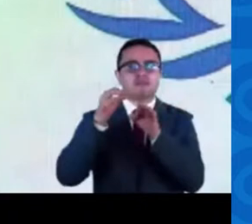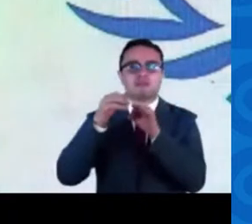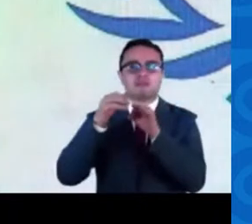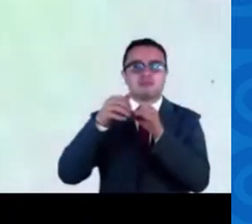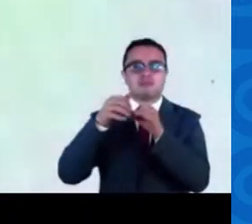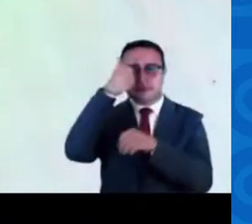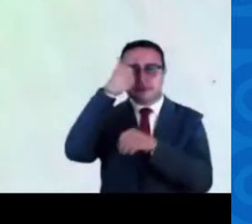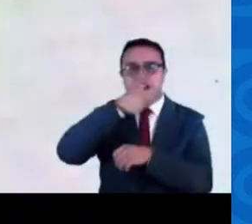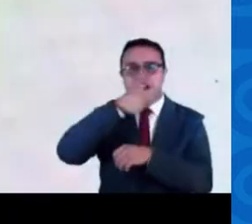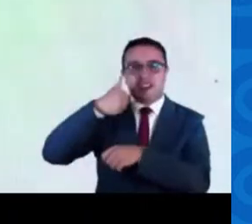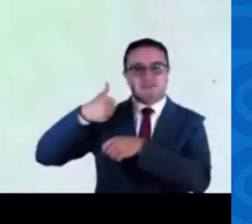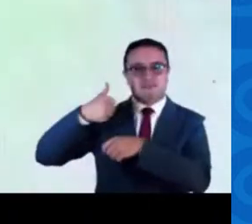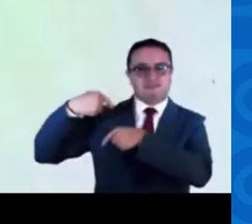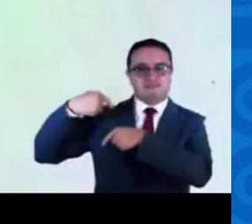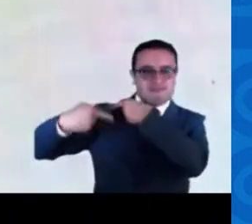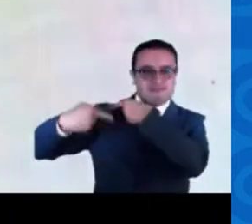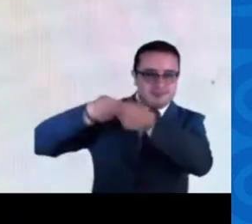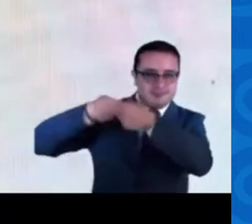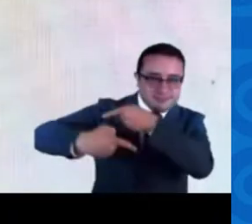that